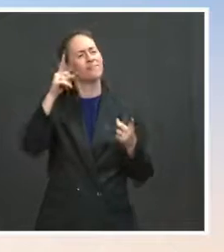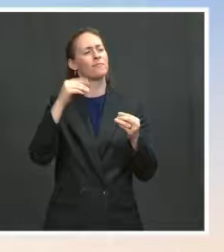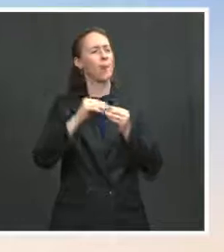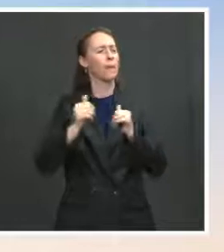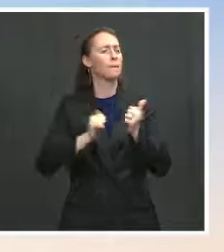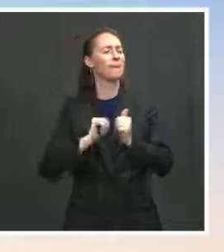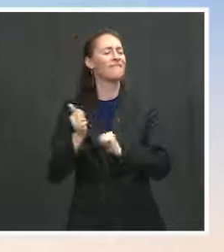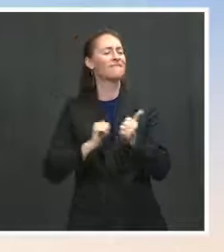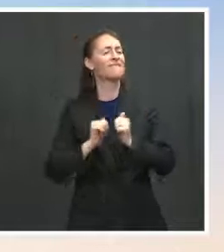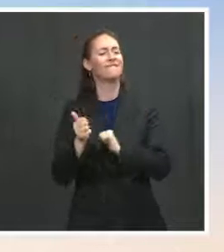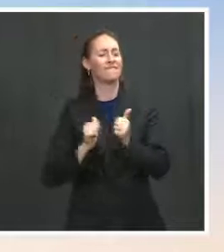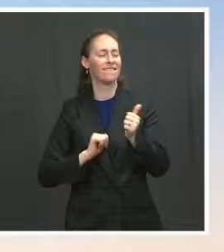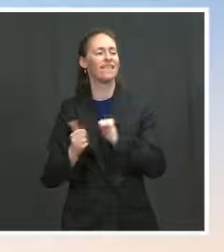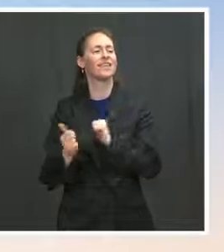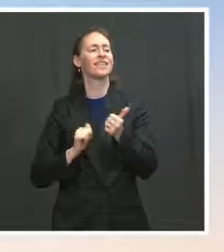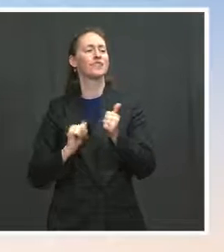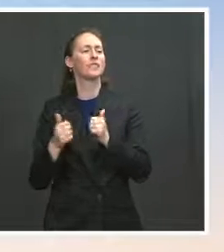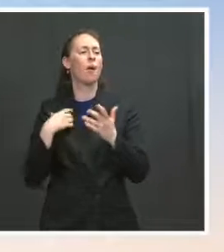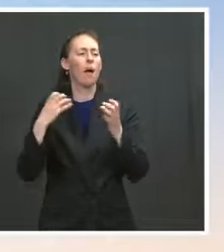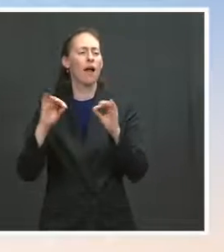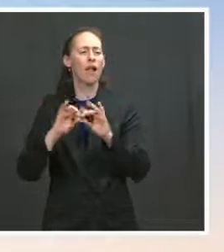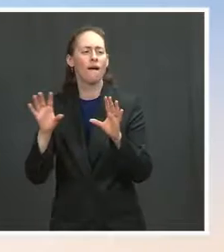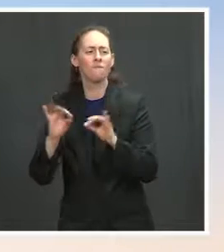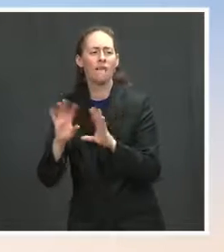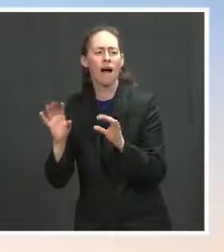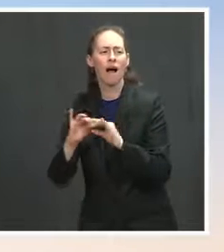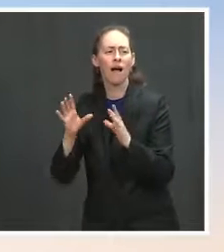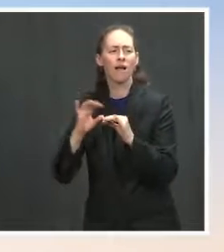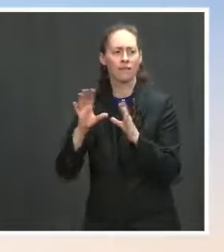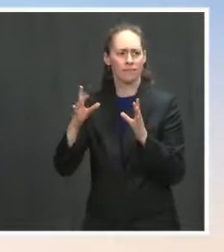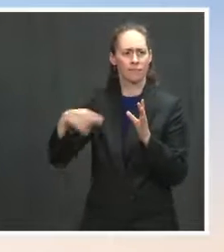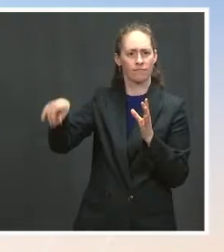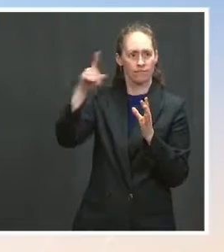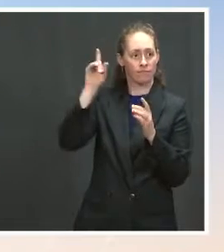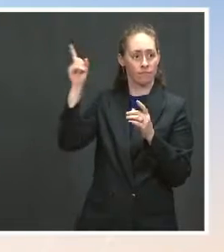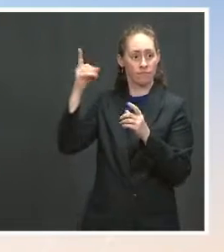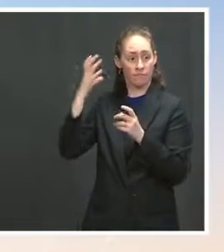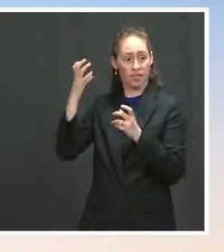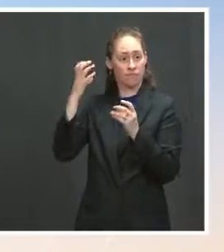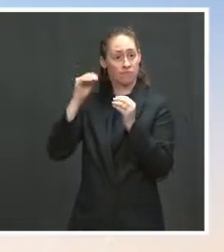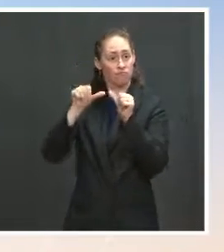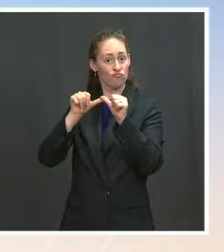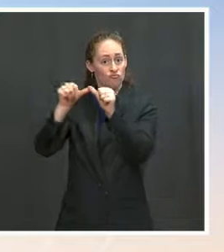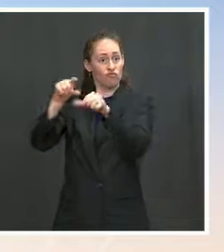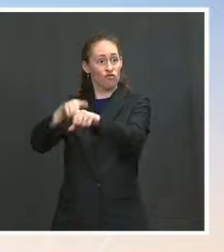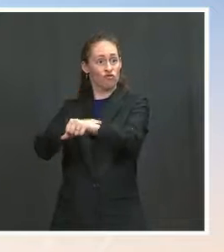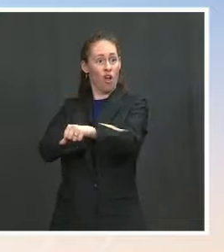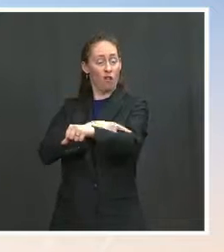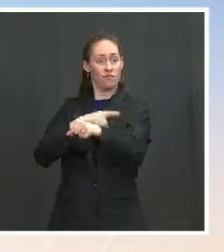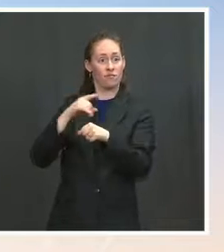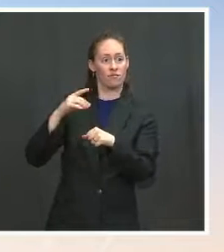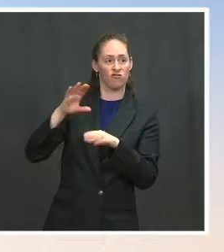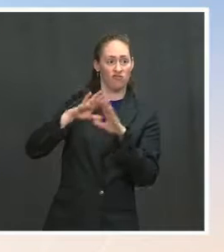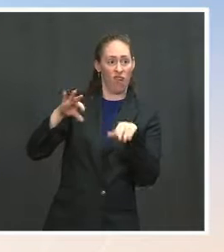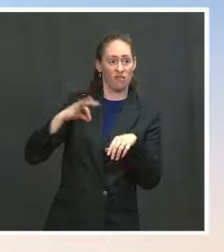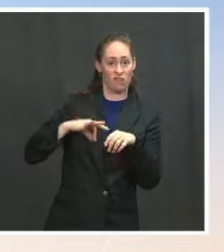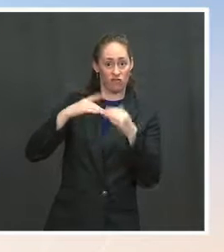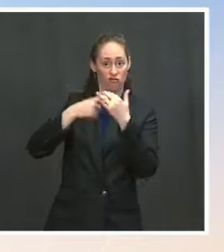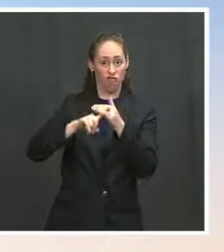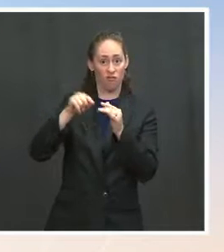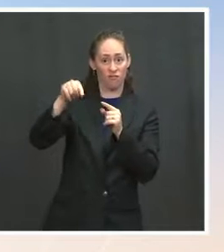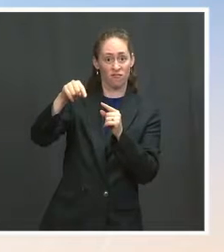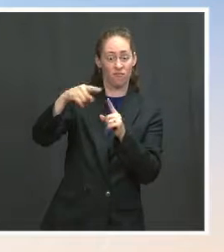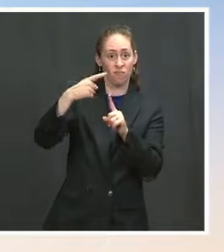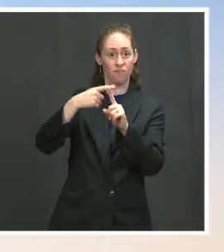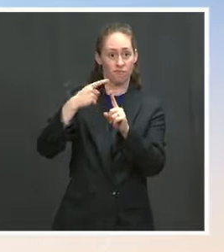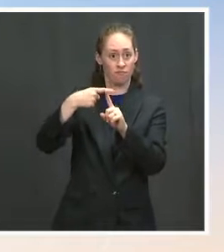does support an extension of the family child tax credit that's going to start taking effect next month, correct? It's in his American Families Plan, he's